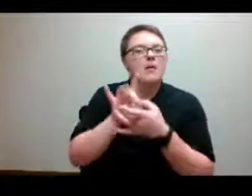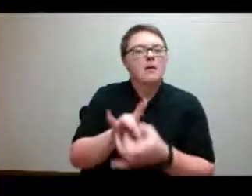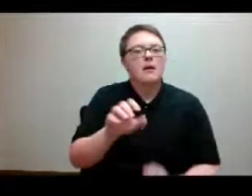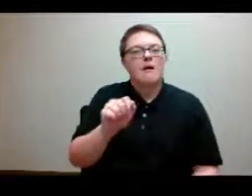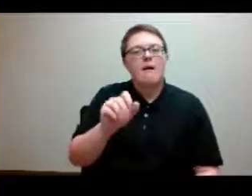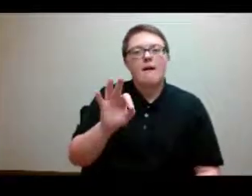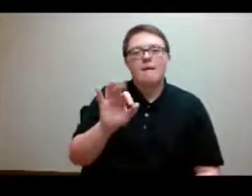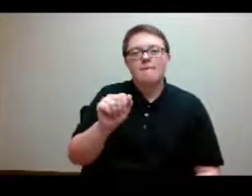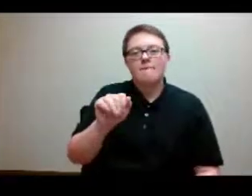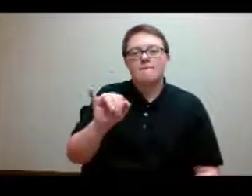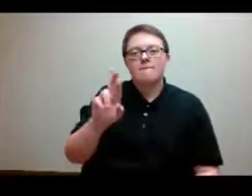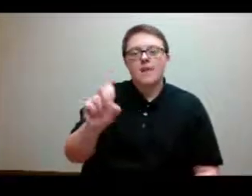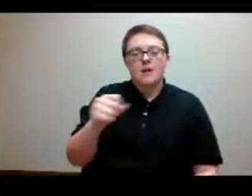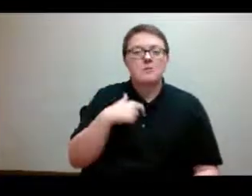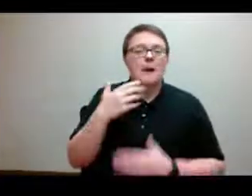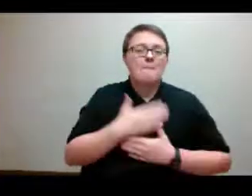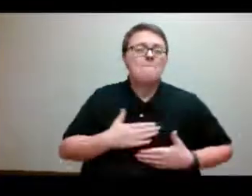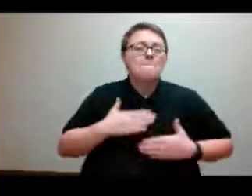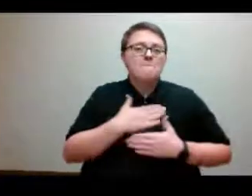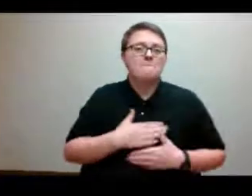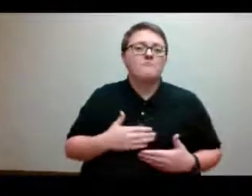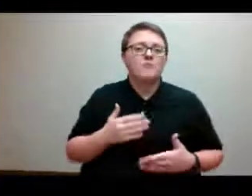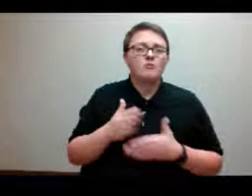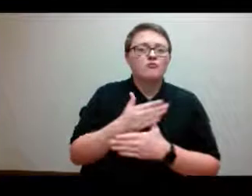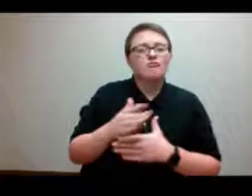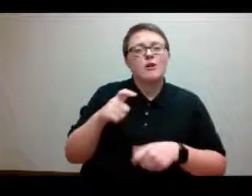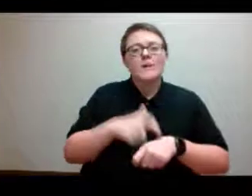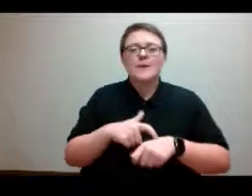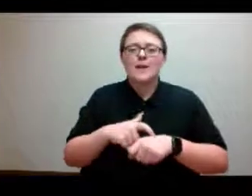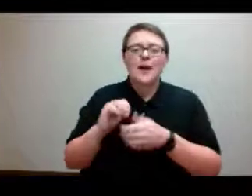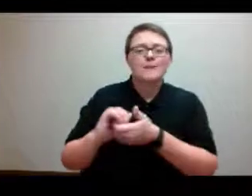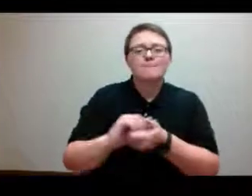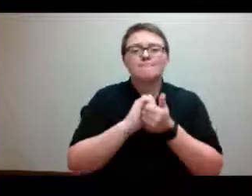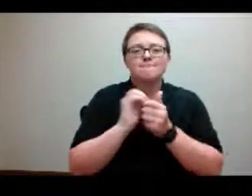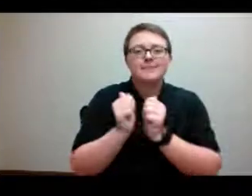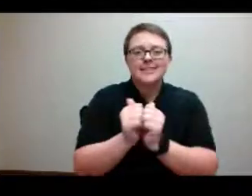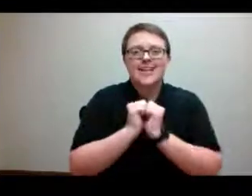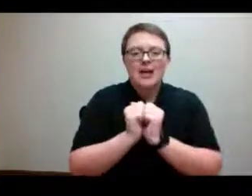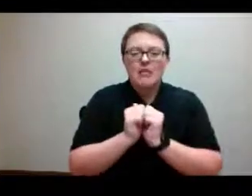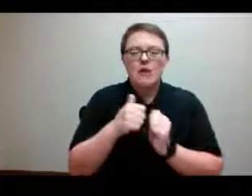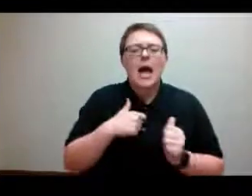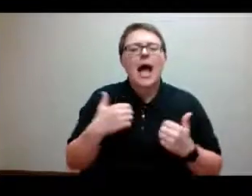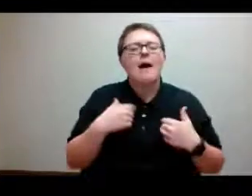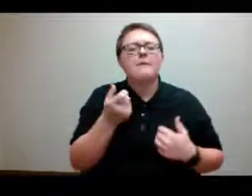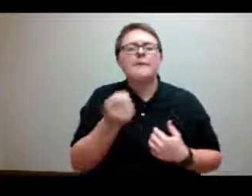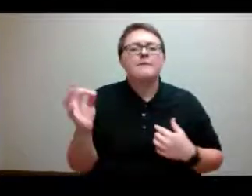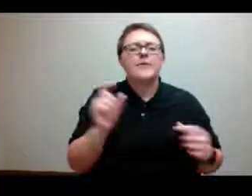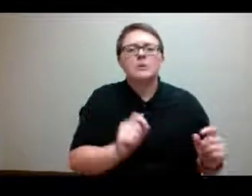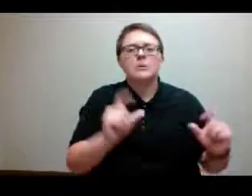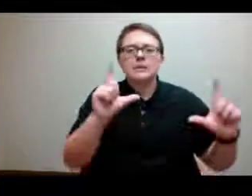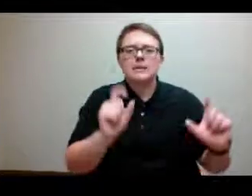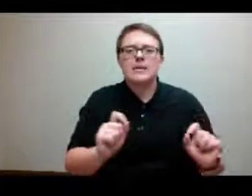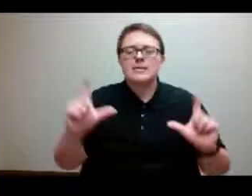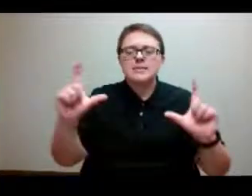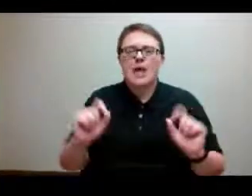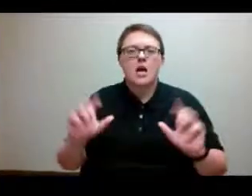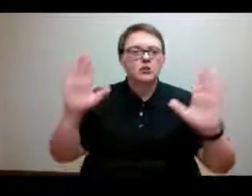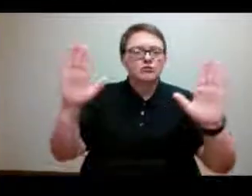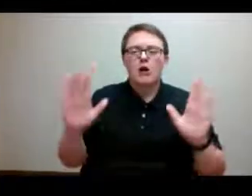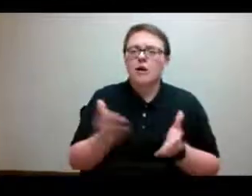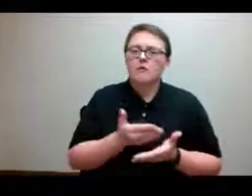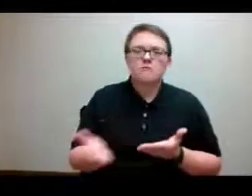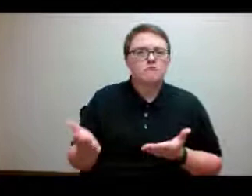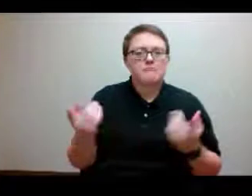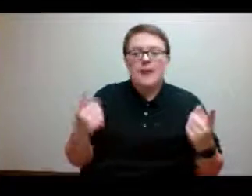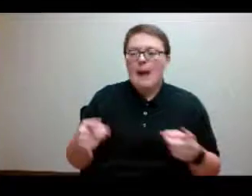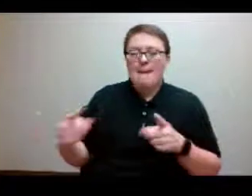you. I've got just a few slides to highlight some awesome stuff that's happened in our area. Before I do that,